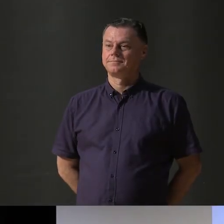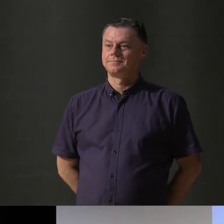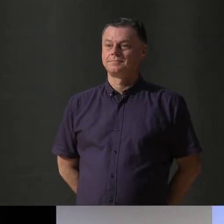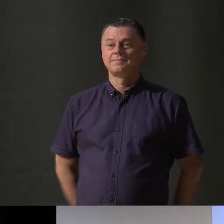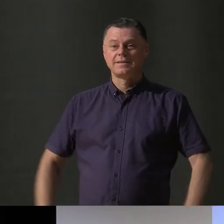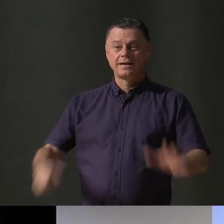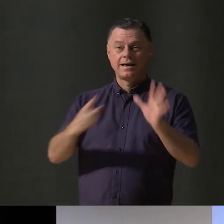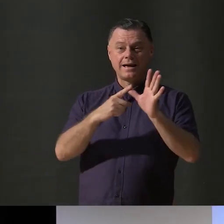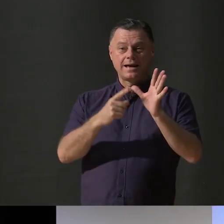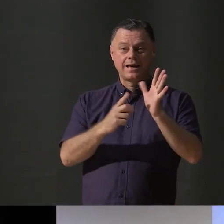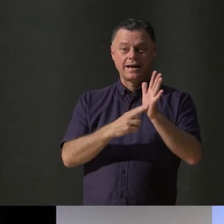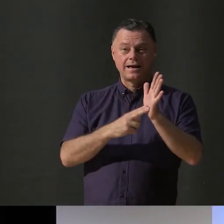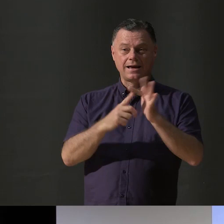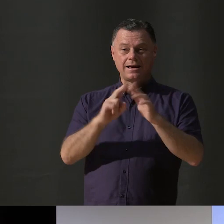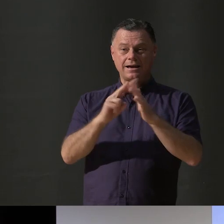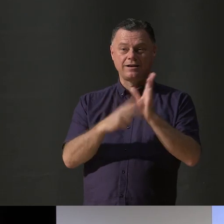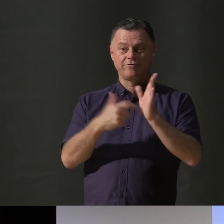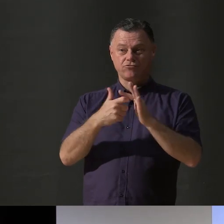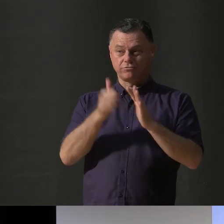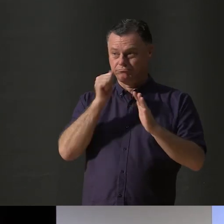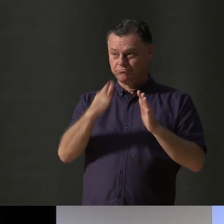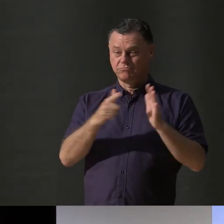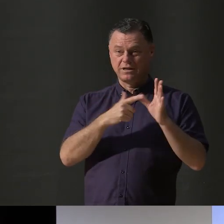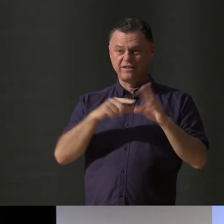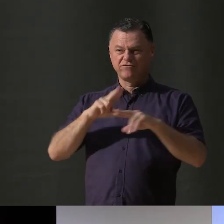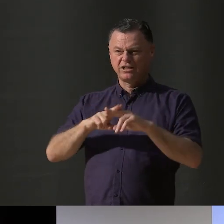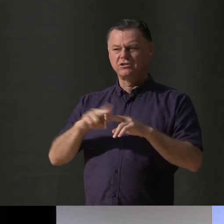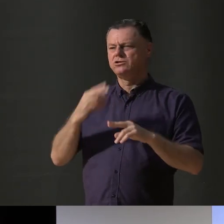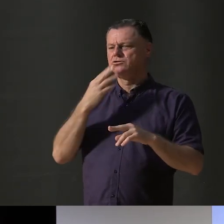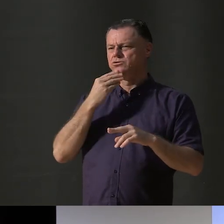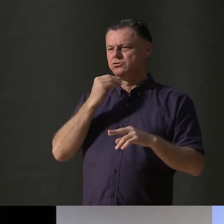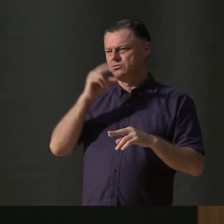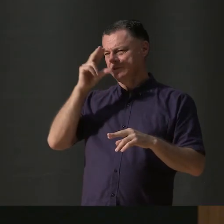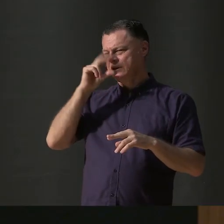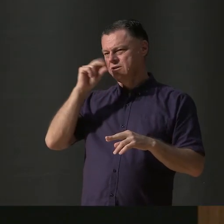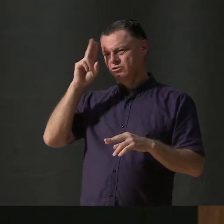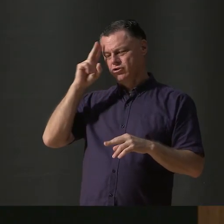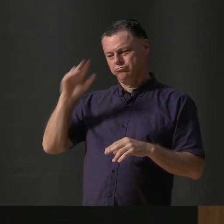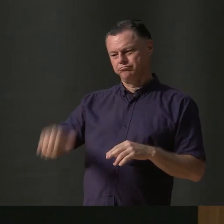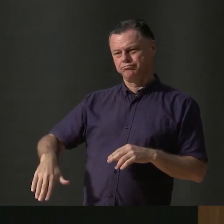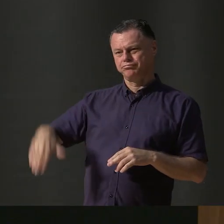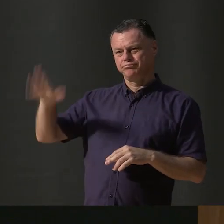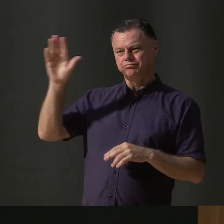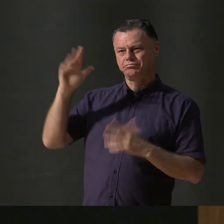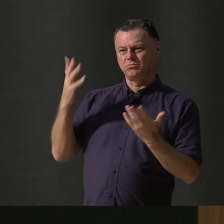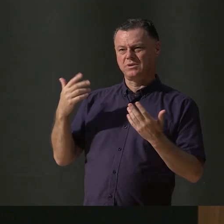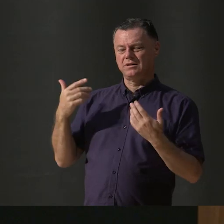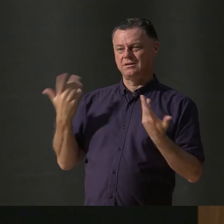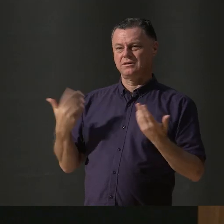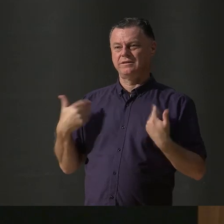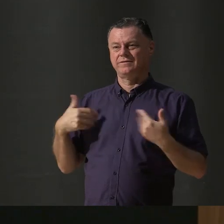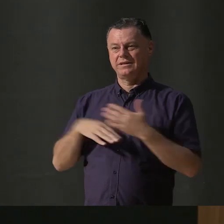Anne Frank was a Jewish teenager who diarised her experiences of living in an underground